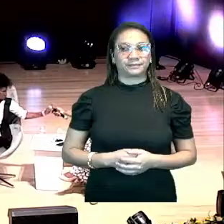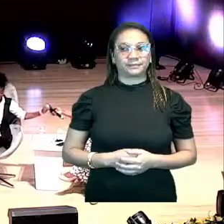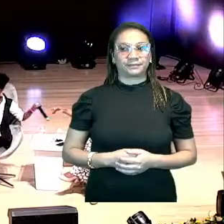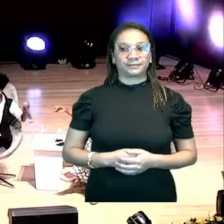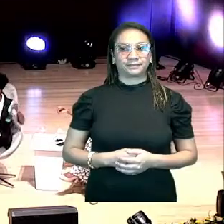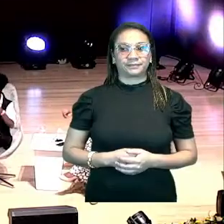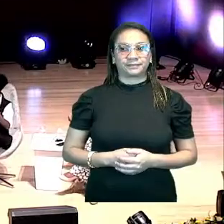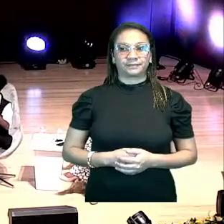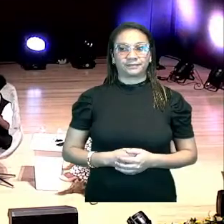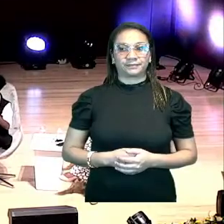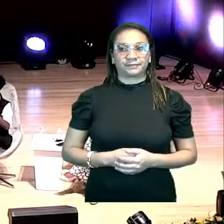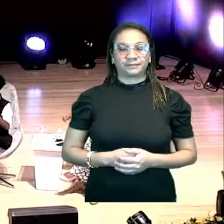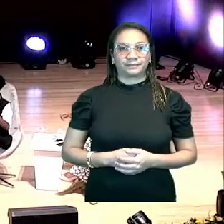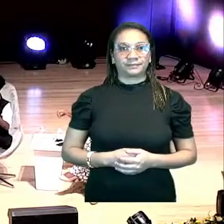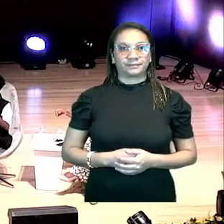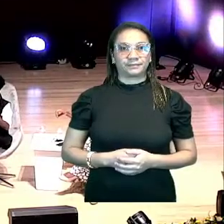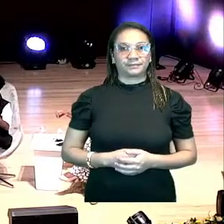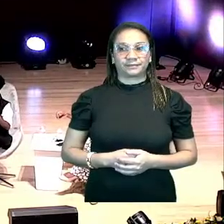Esther?